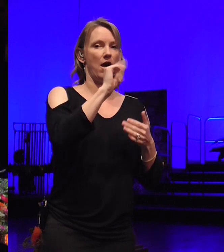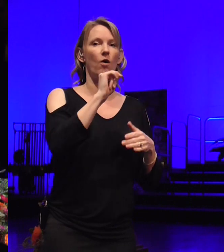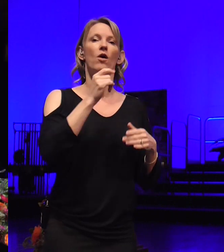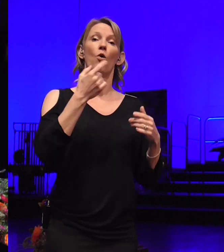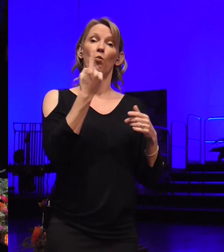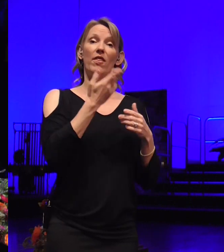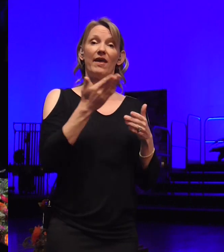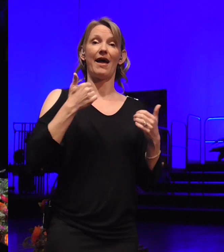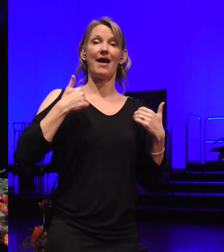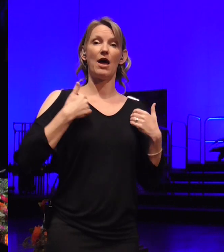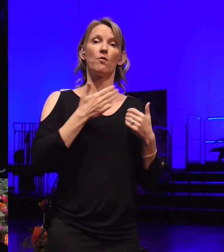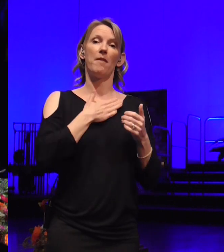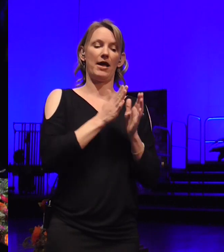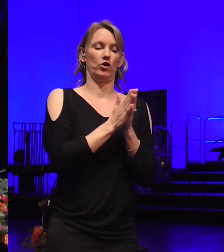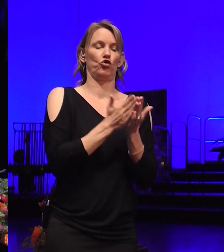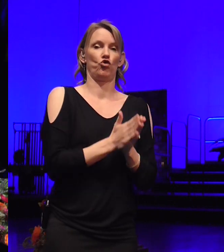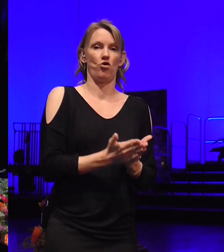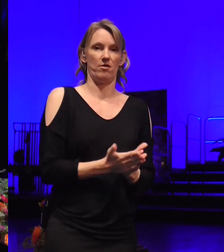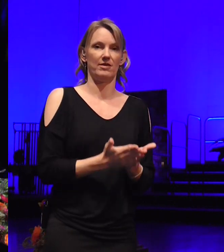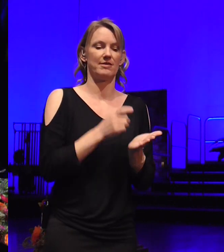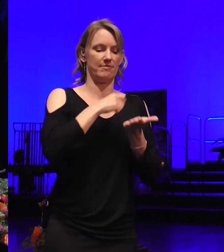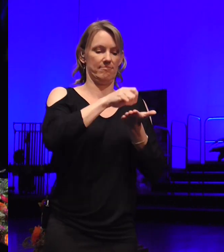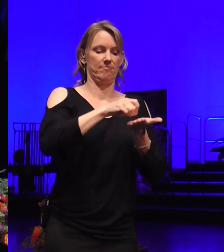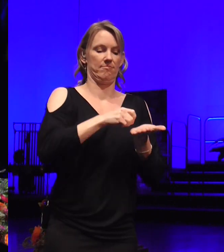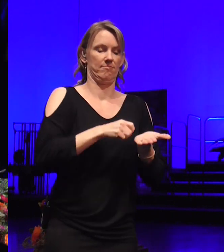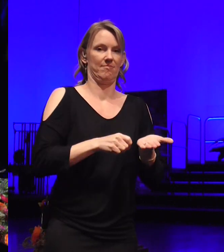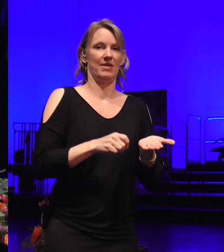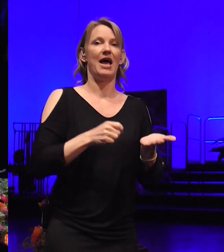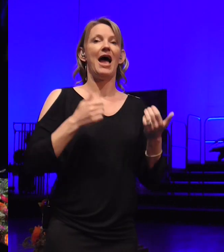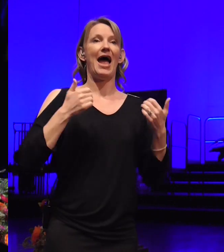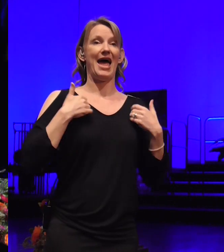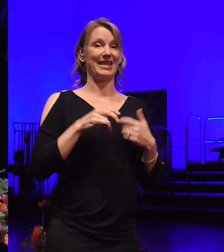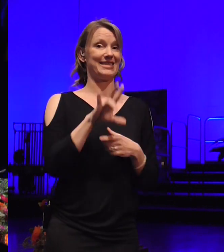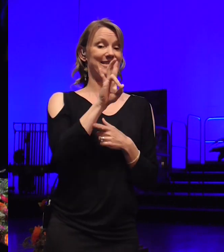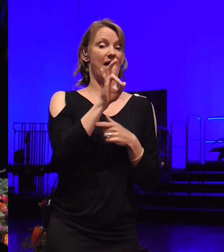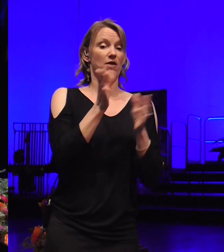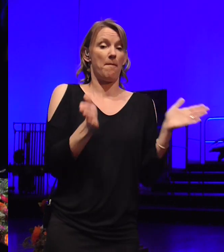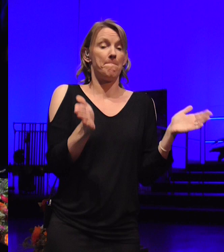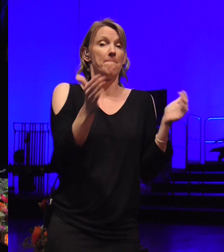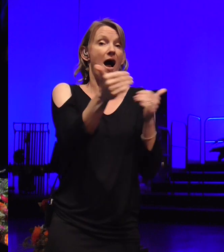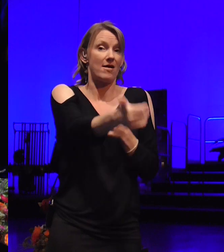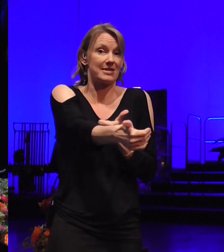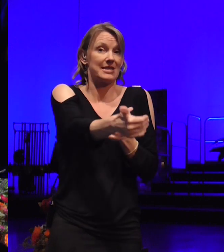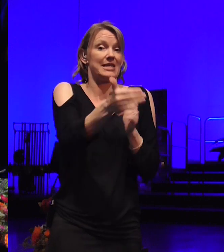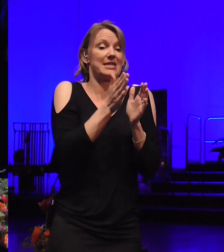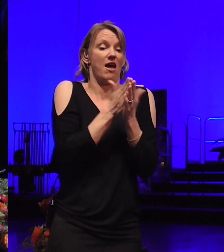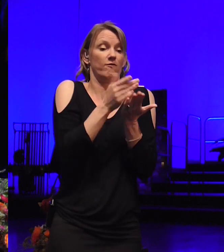were journals. My goal was to reduce 7 bins of journals,